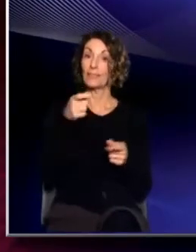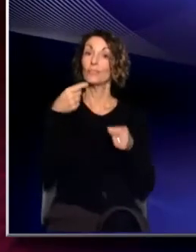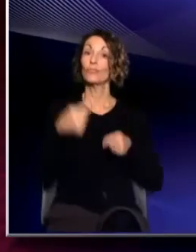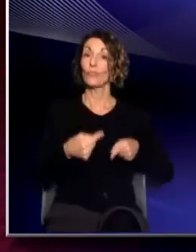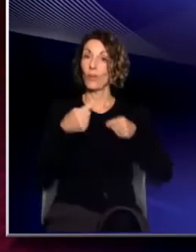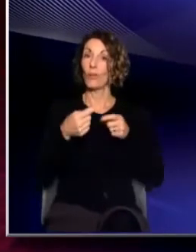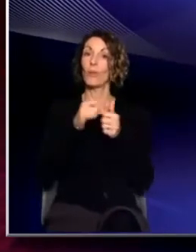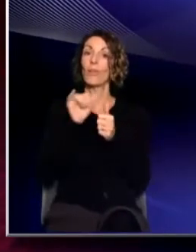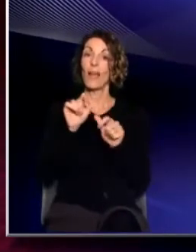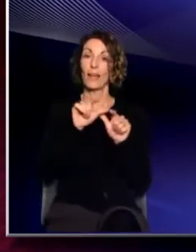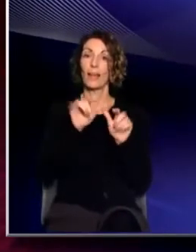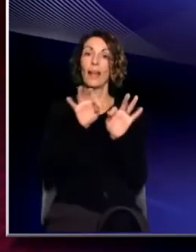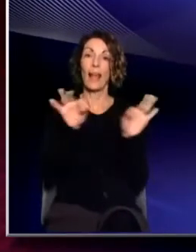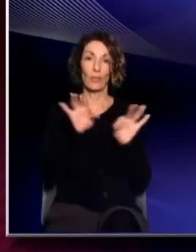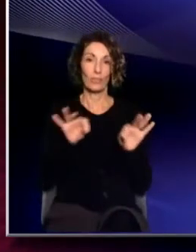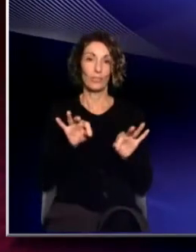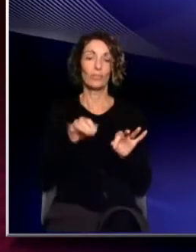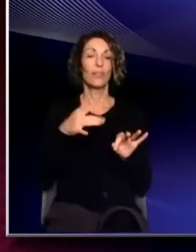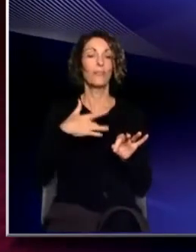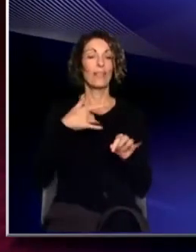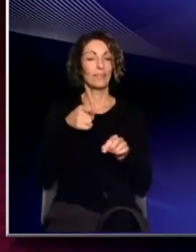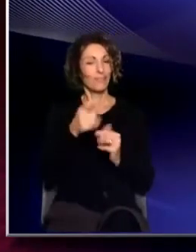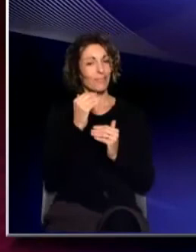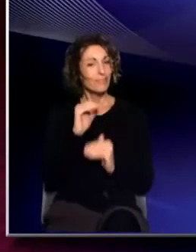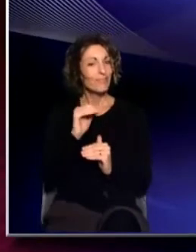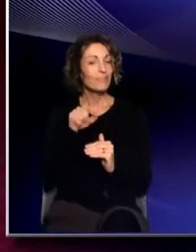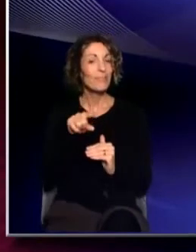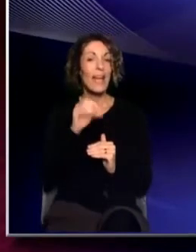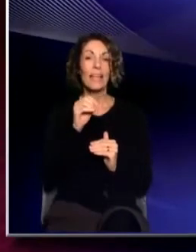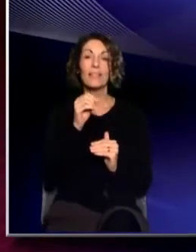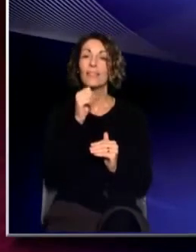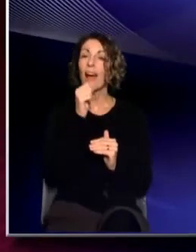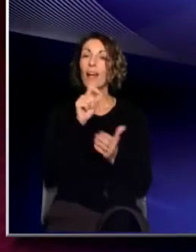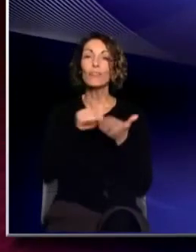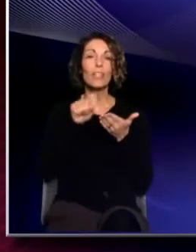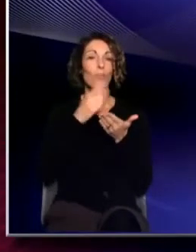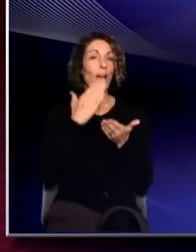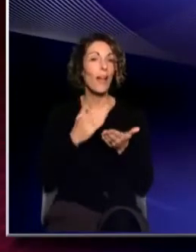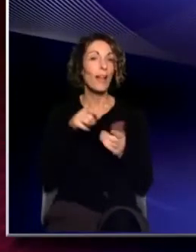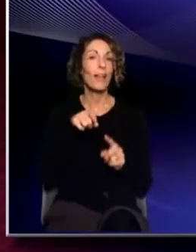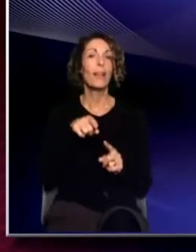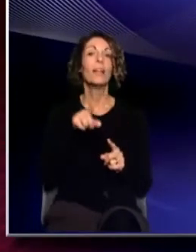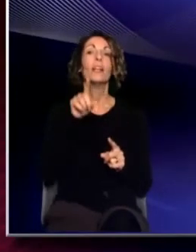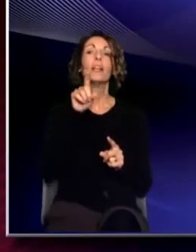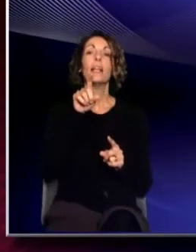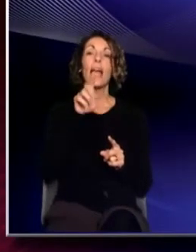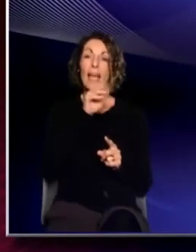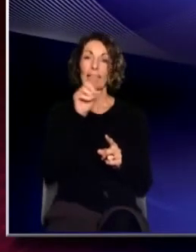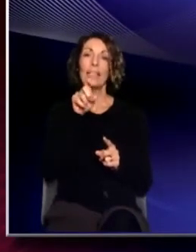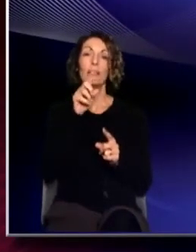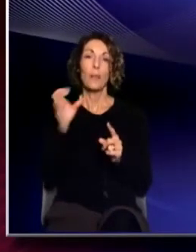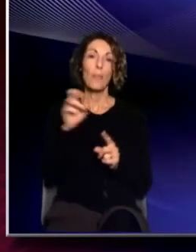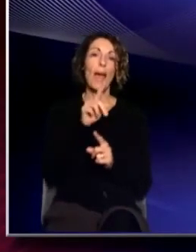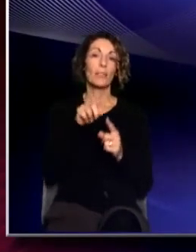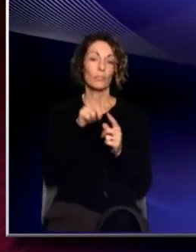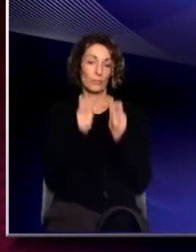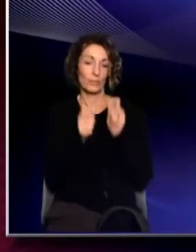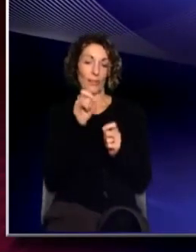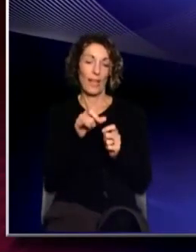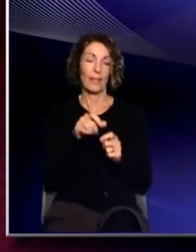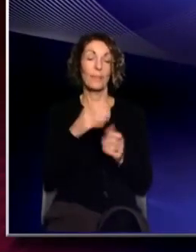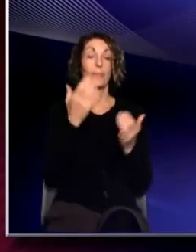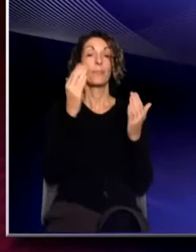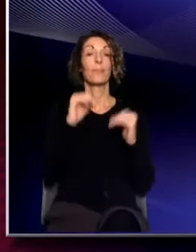felt it was restrictive and poorly written, and that it needed to be revisited. This is